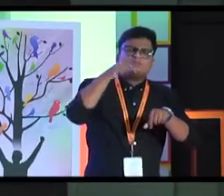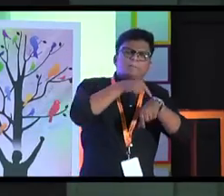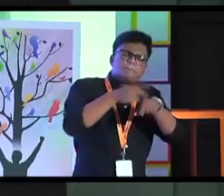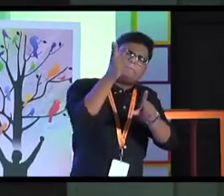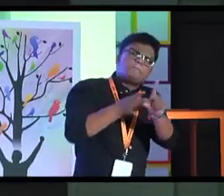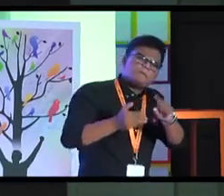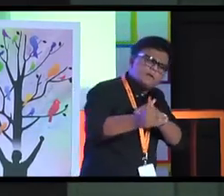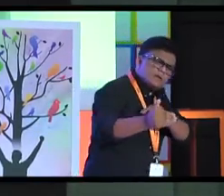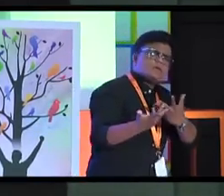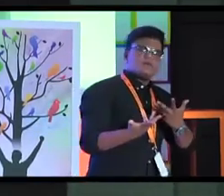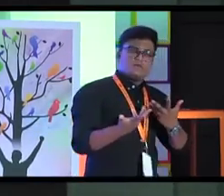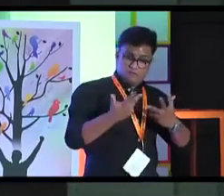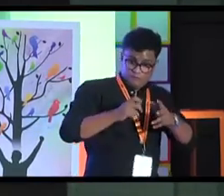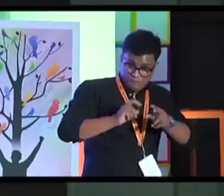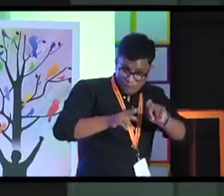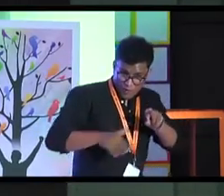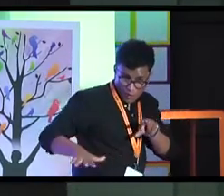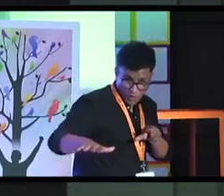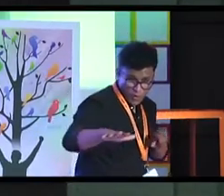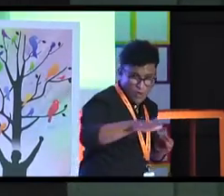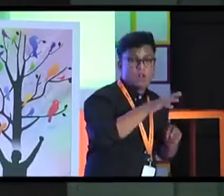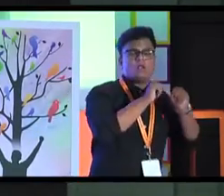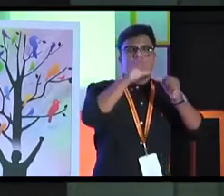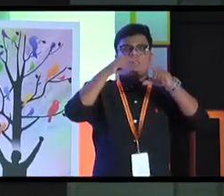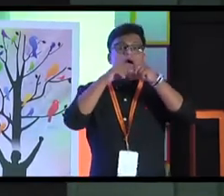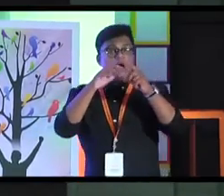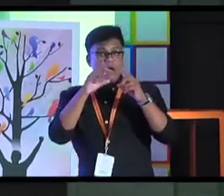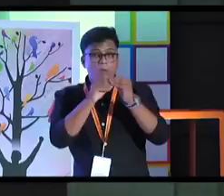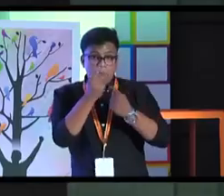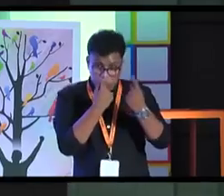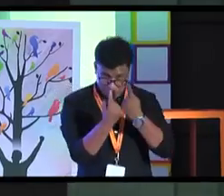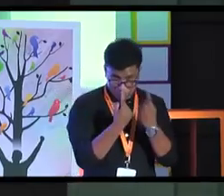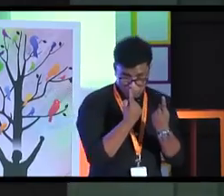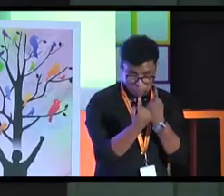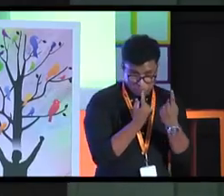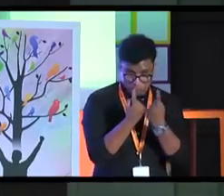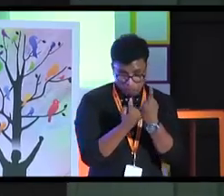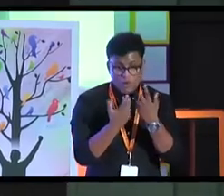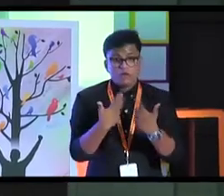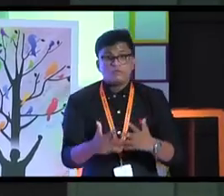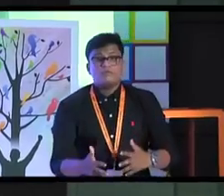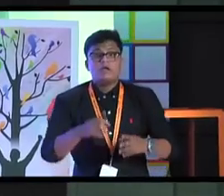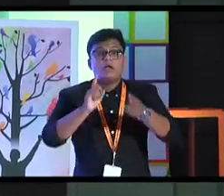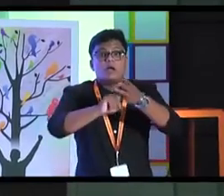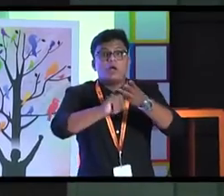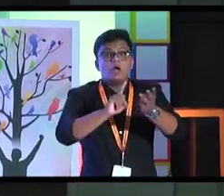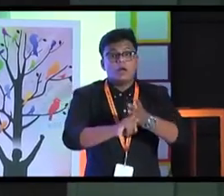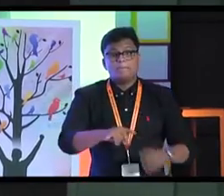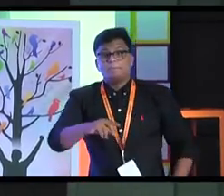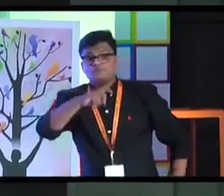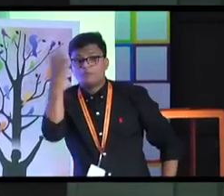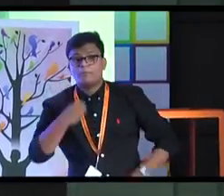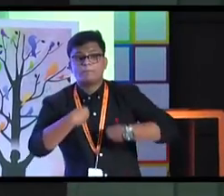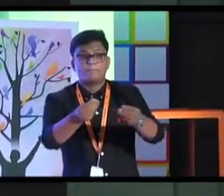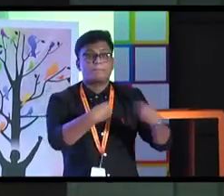our factories and offices accessible. Then employee participation and hiring of people, because hiring is a great, great, great thing,